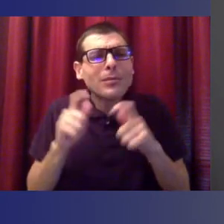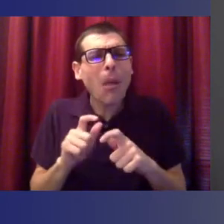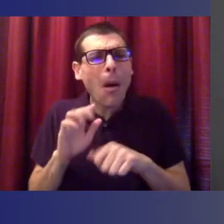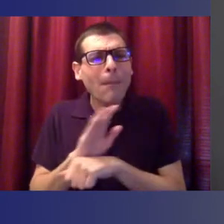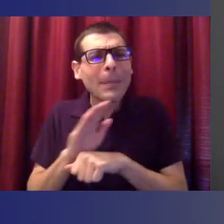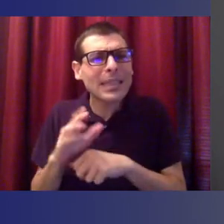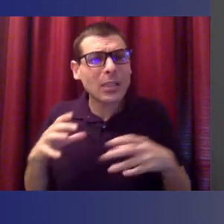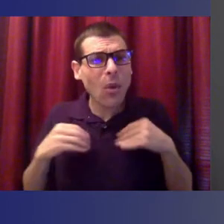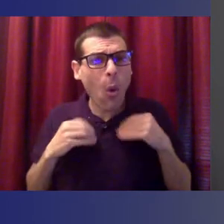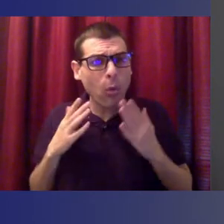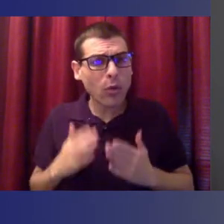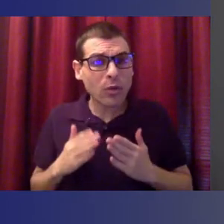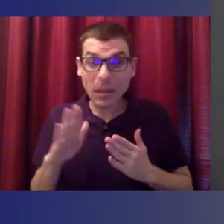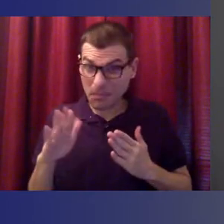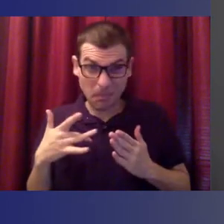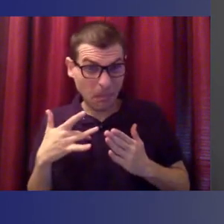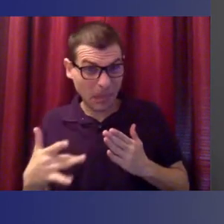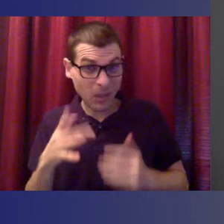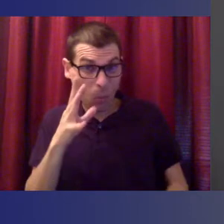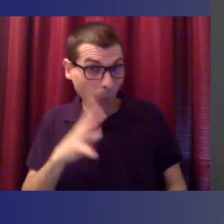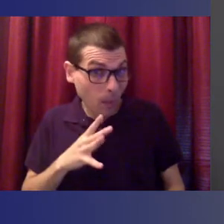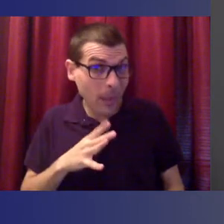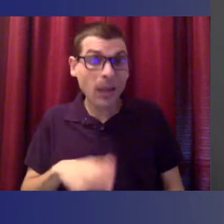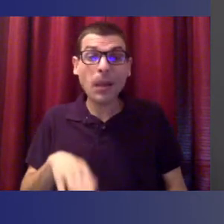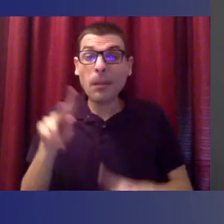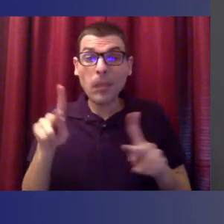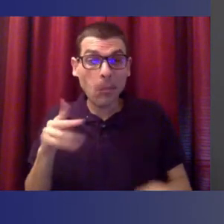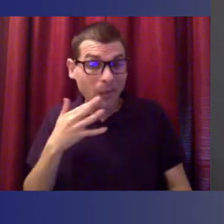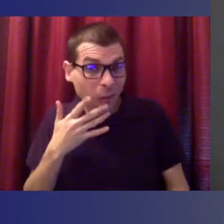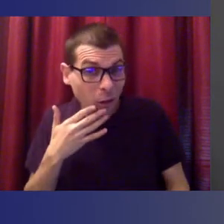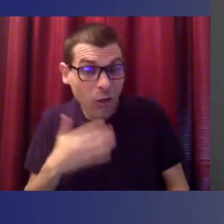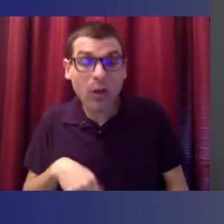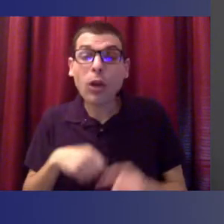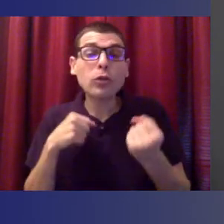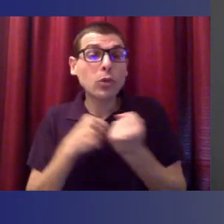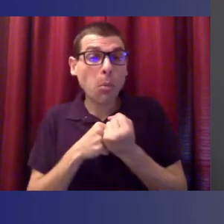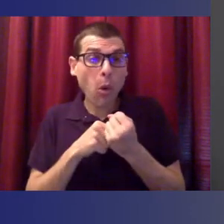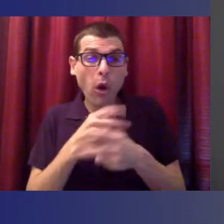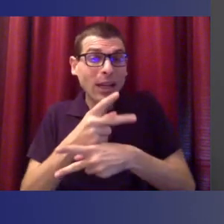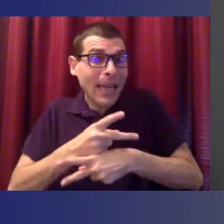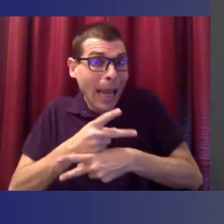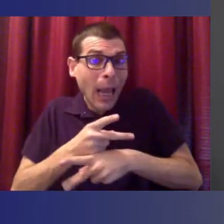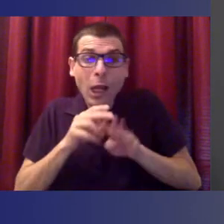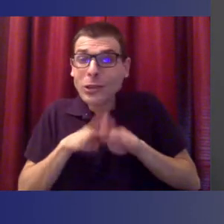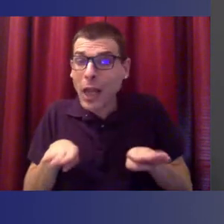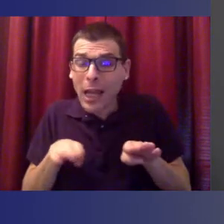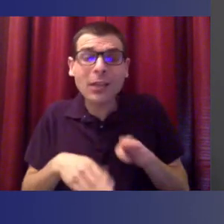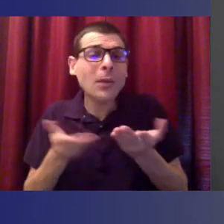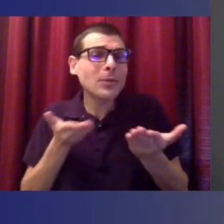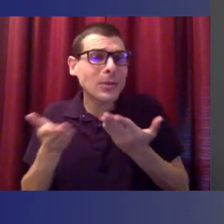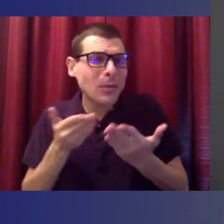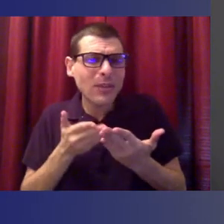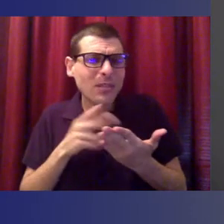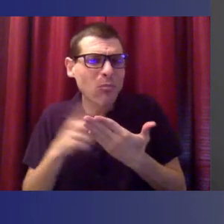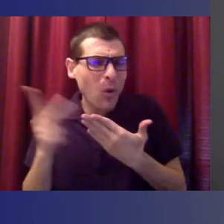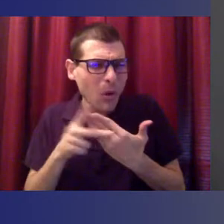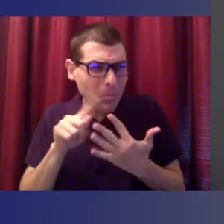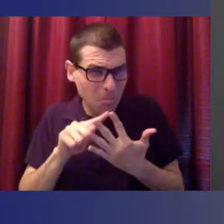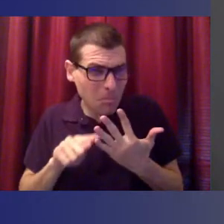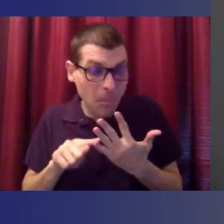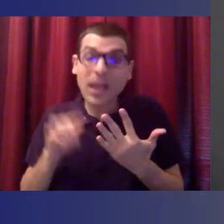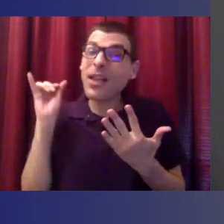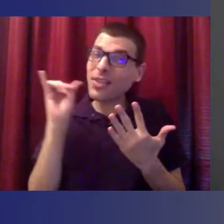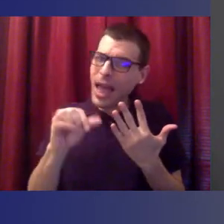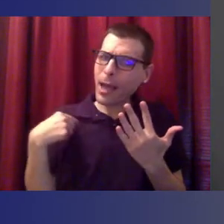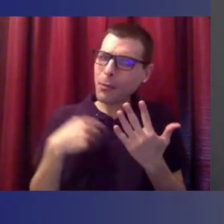and women of color, that operate the preschools and childcare that form the backbone of our local economy. And